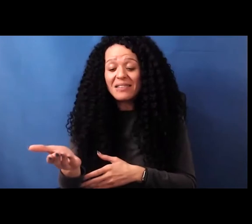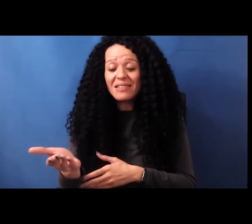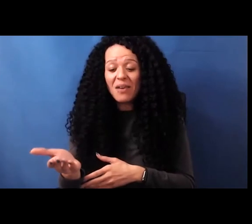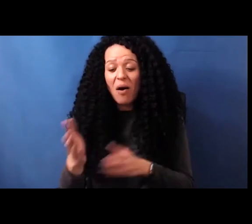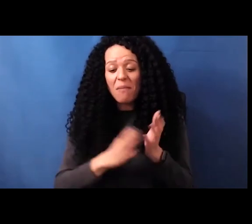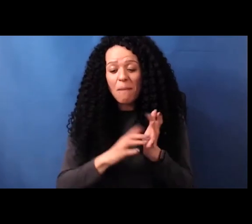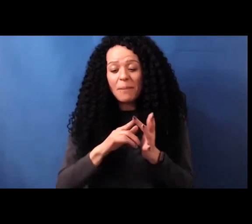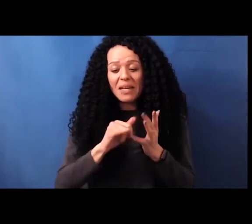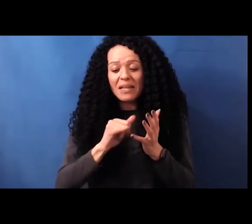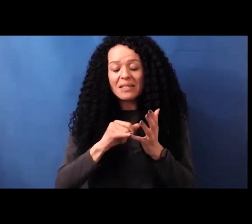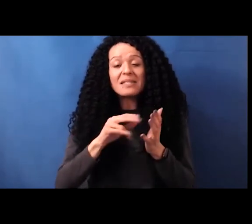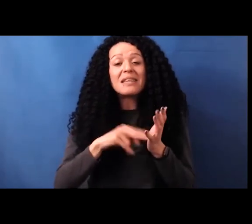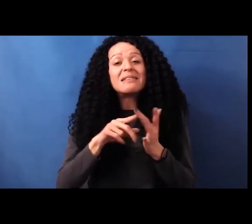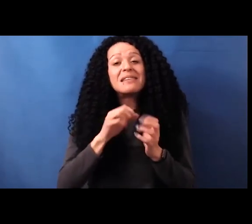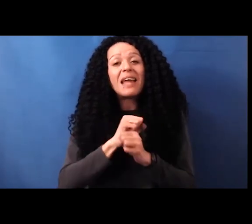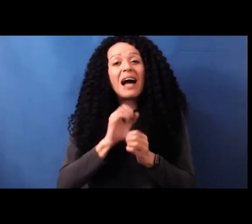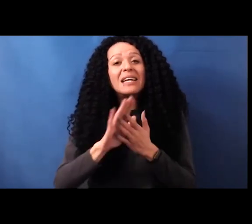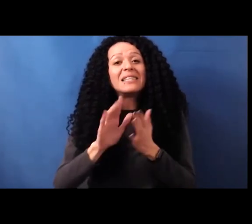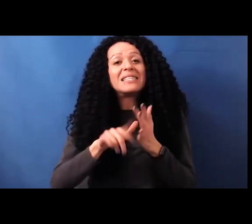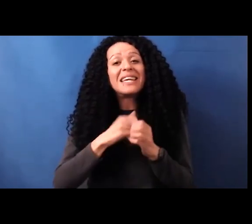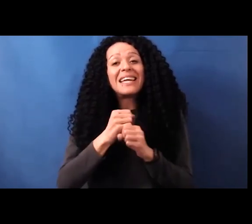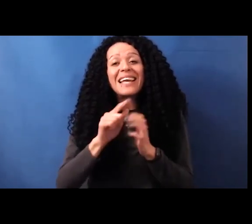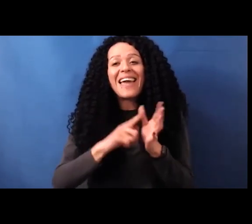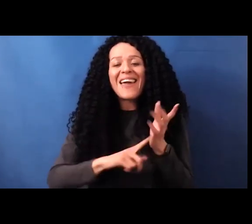presence of Miss